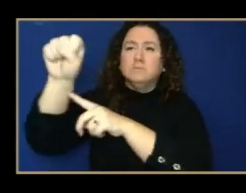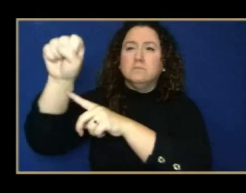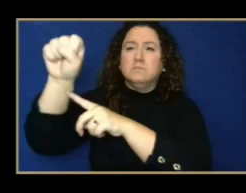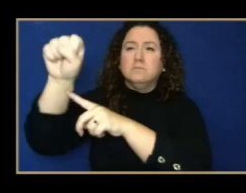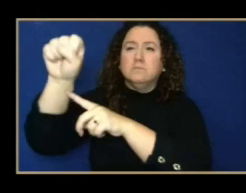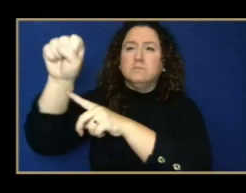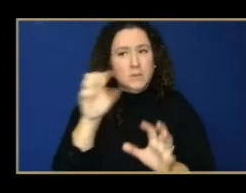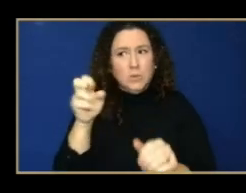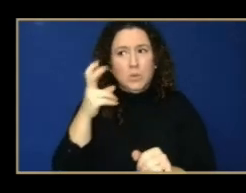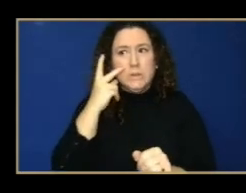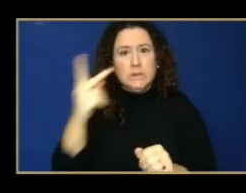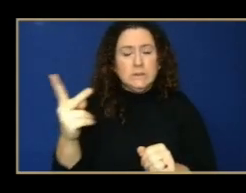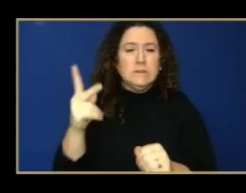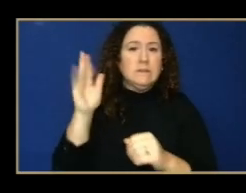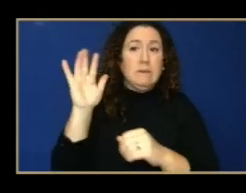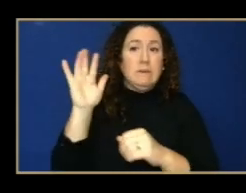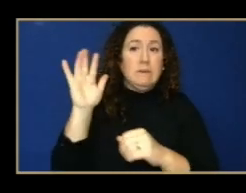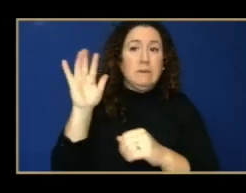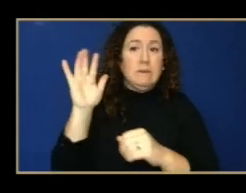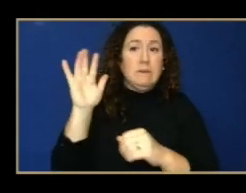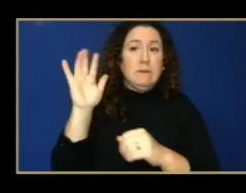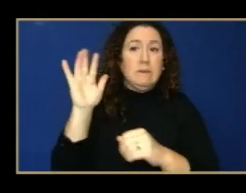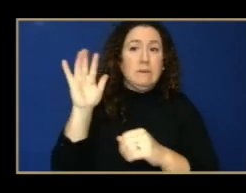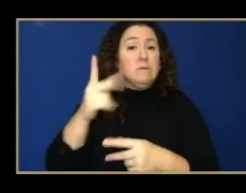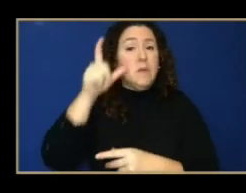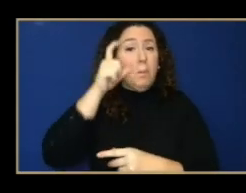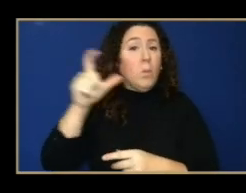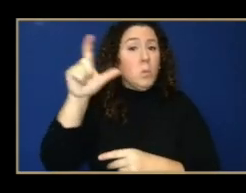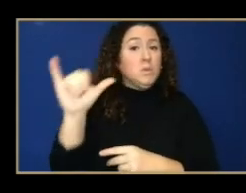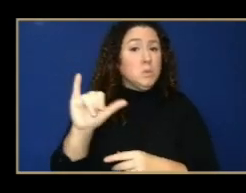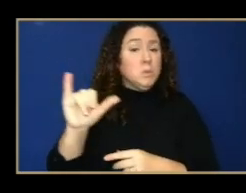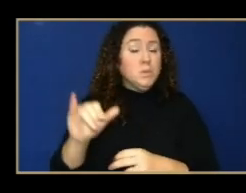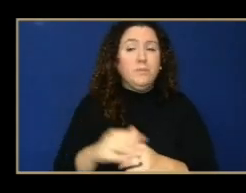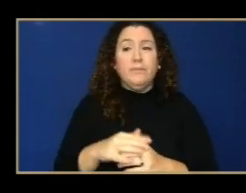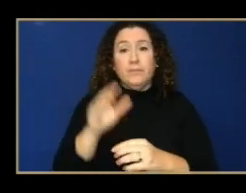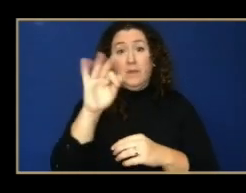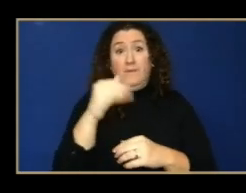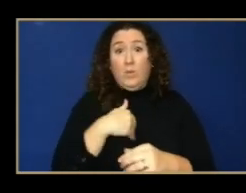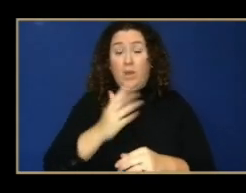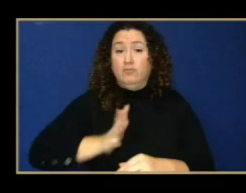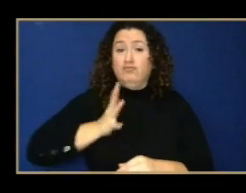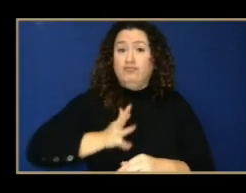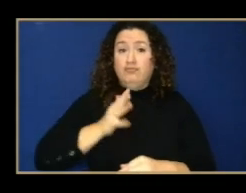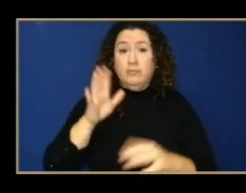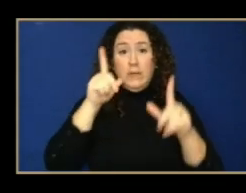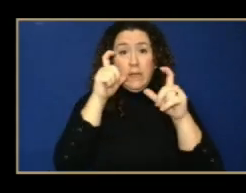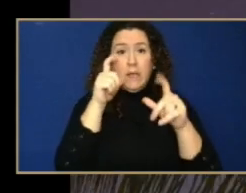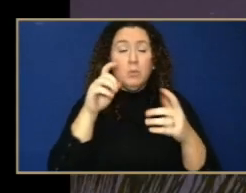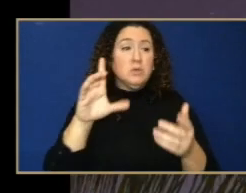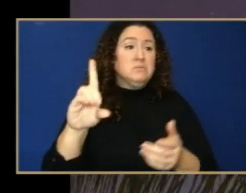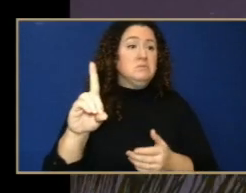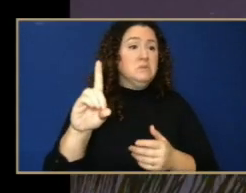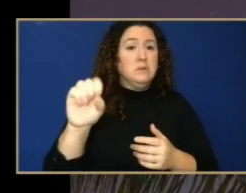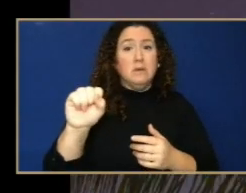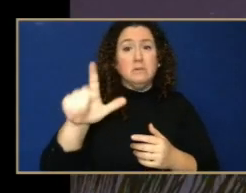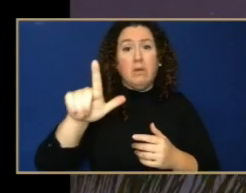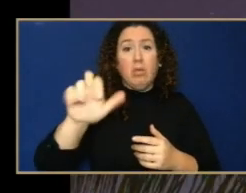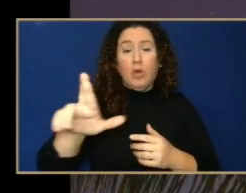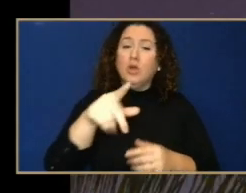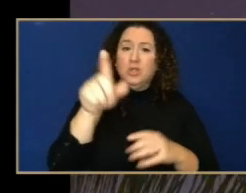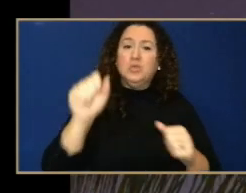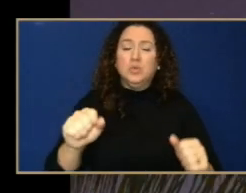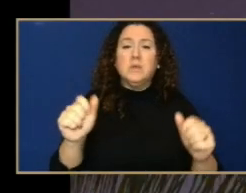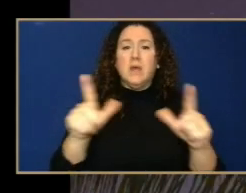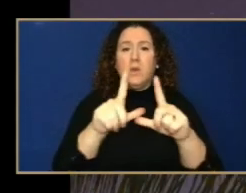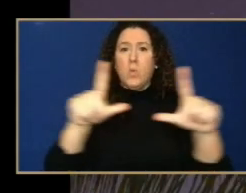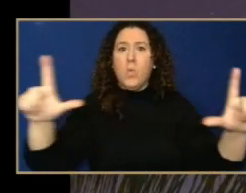If you have a larger camera, like a DSLR, for instance, then you can take a wide angle picture really nicely, which will show the whole context of the sky.